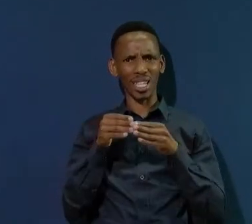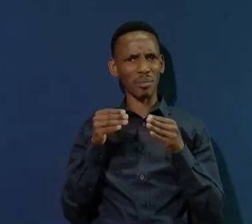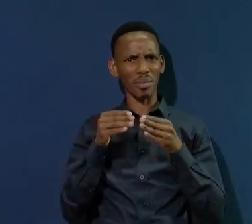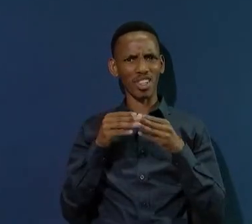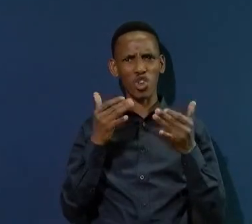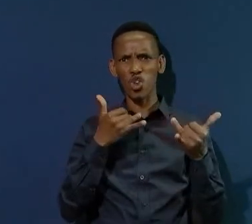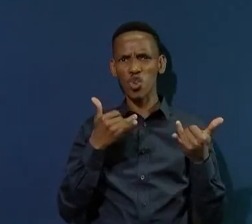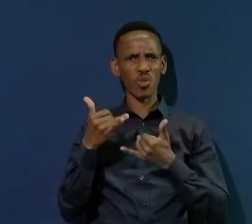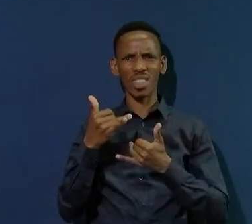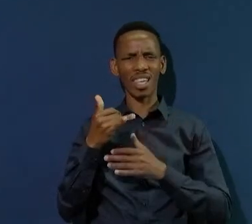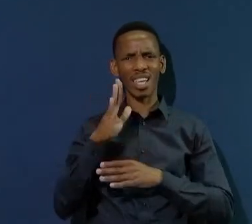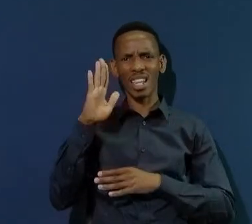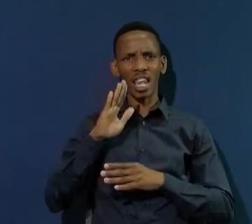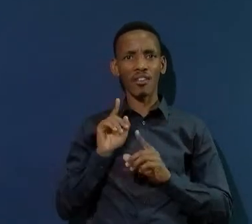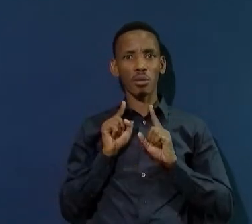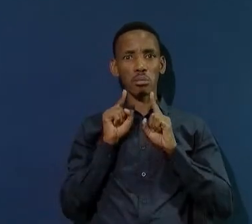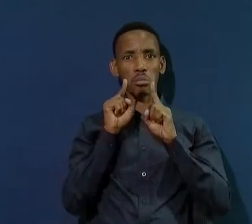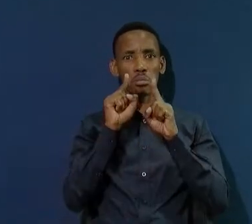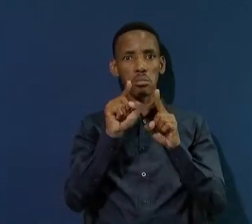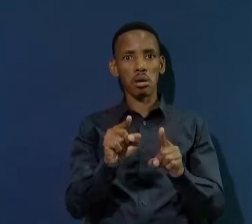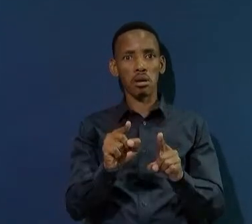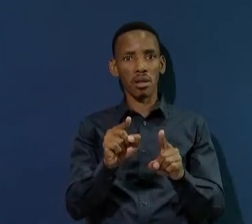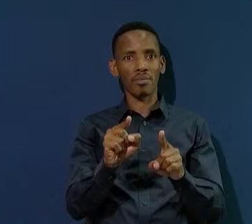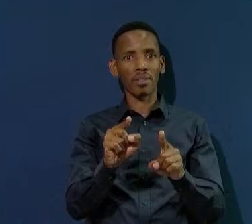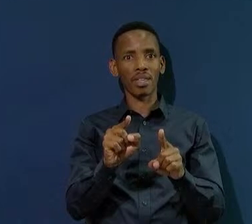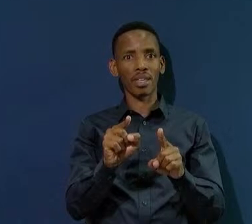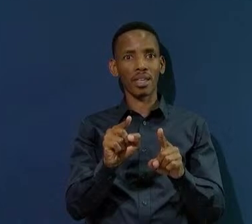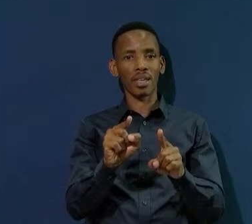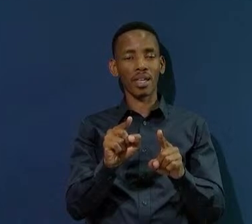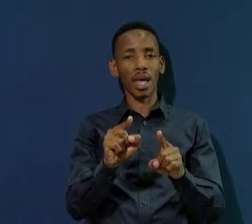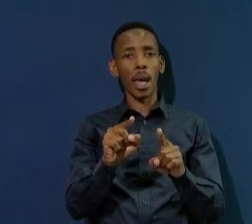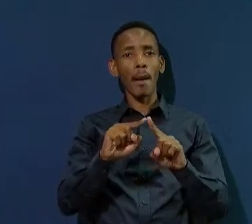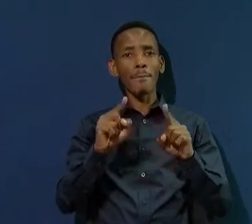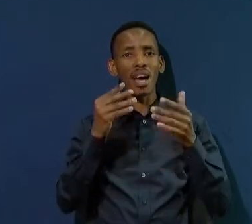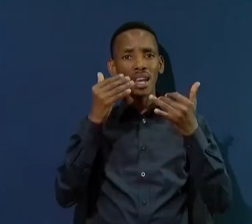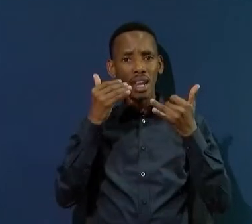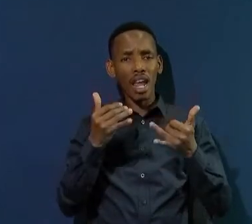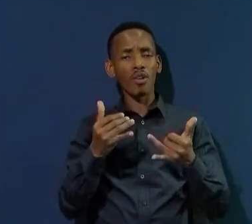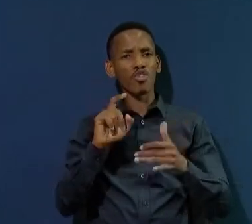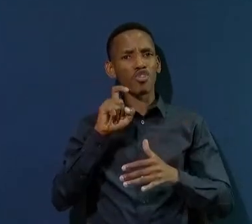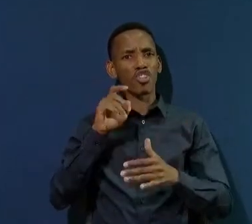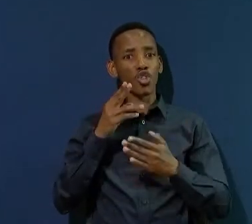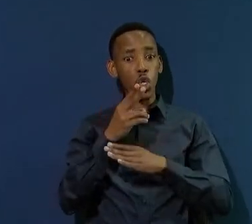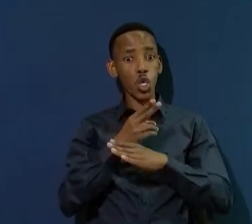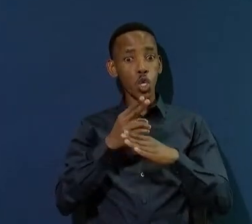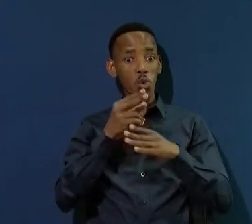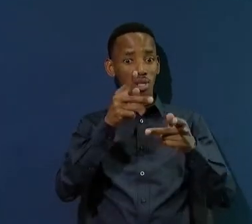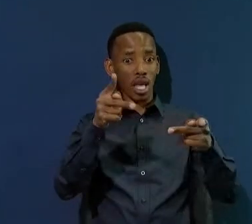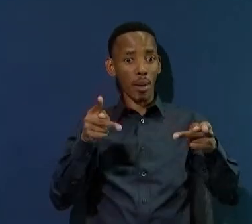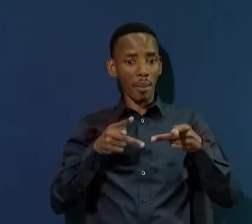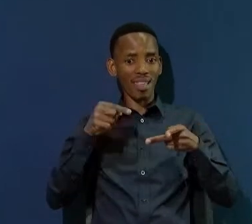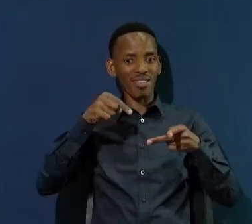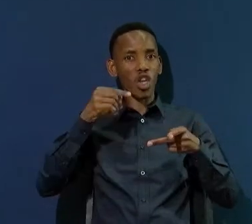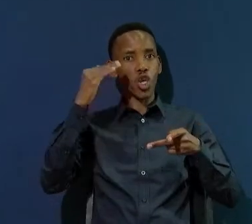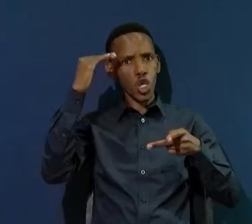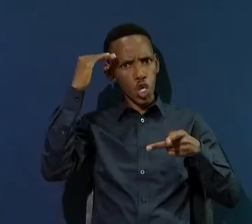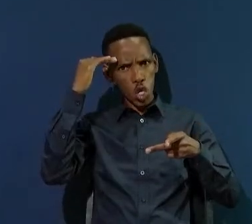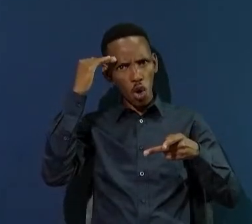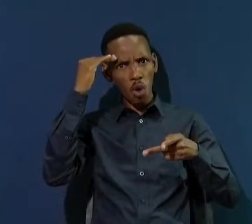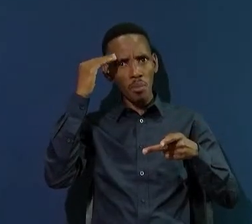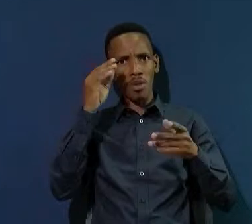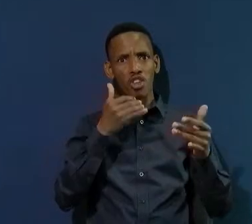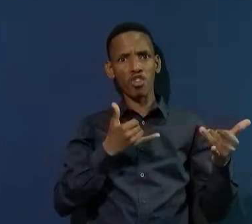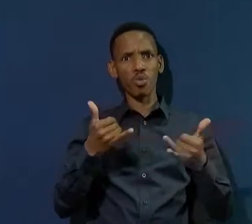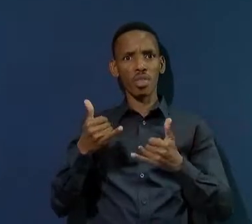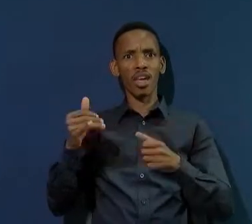banana. So the spaces you want to occupy are spaces that the youth occupy. Right. So on the universities, so on the high schools, places where